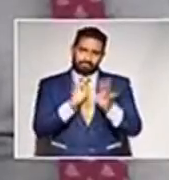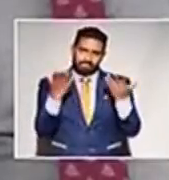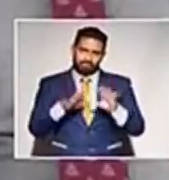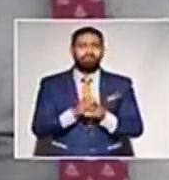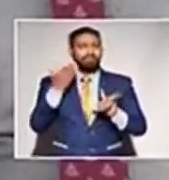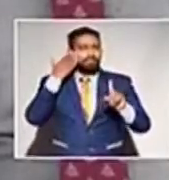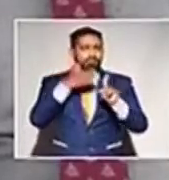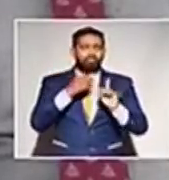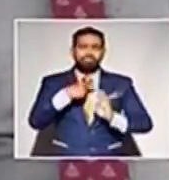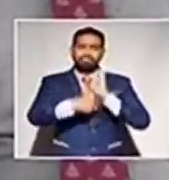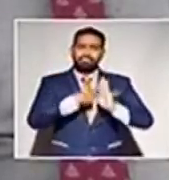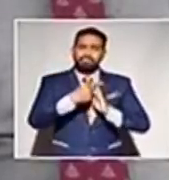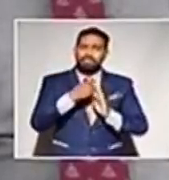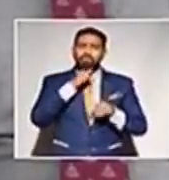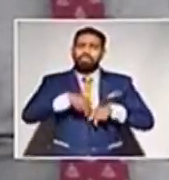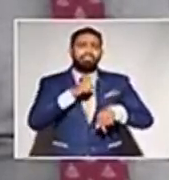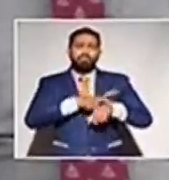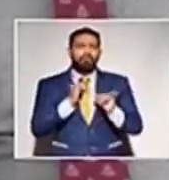country.